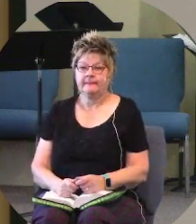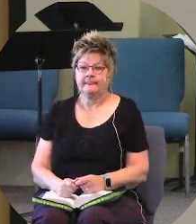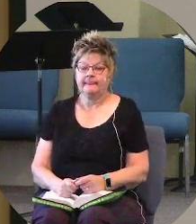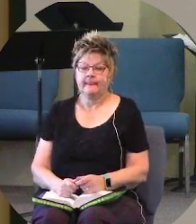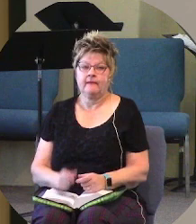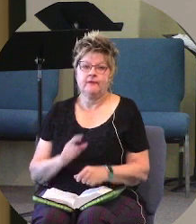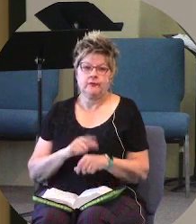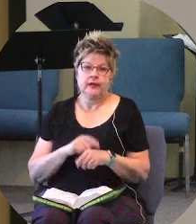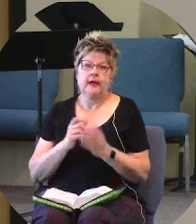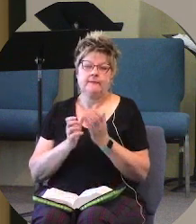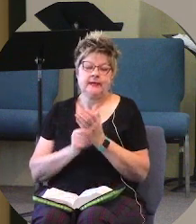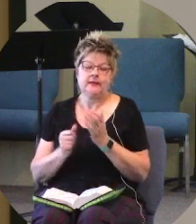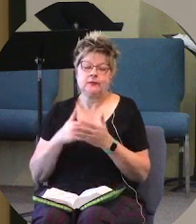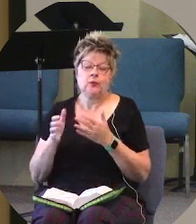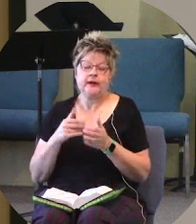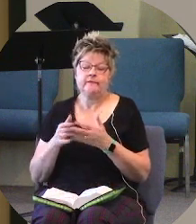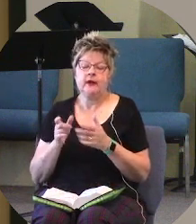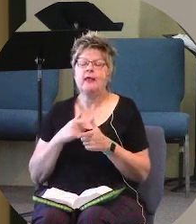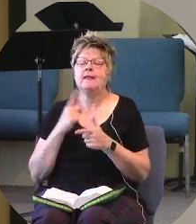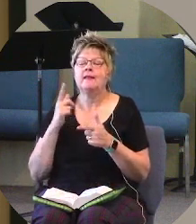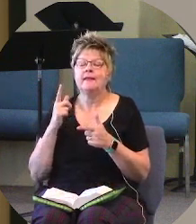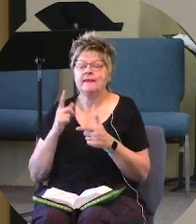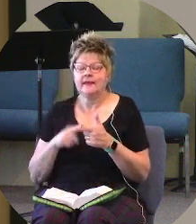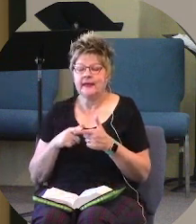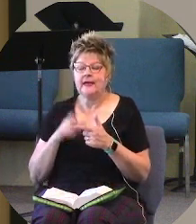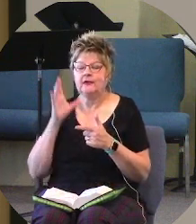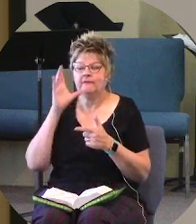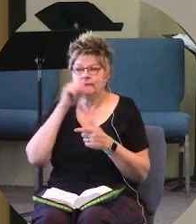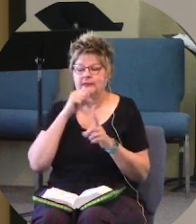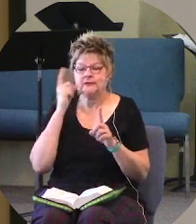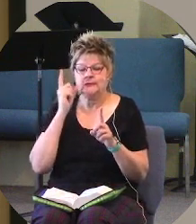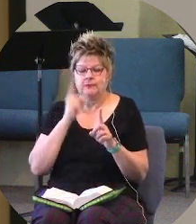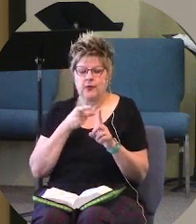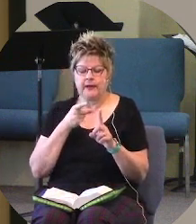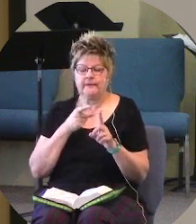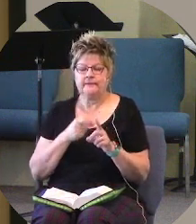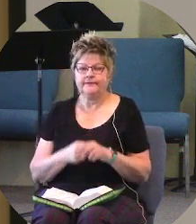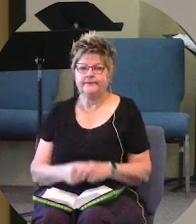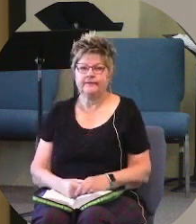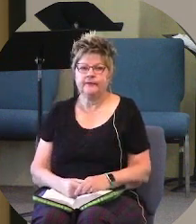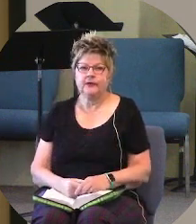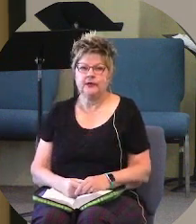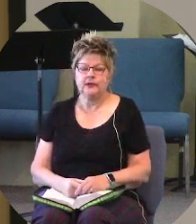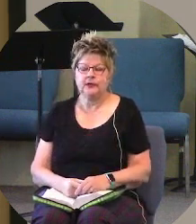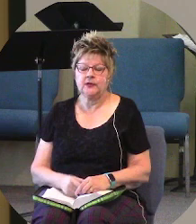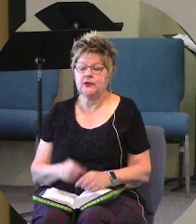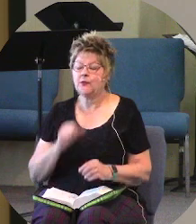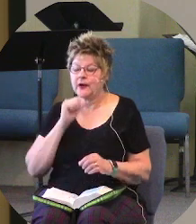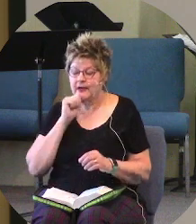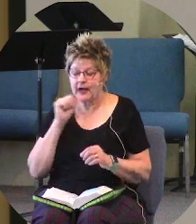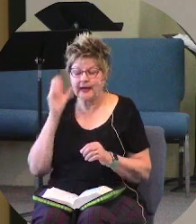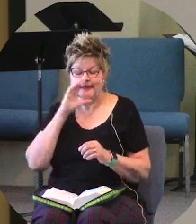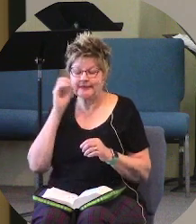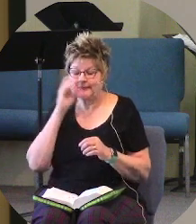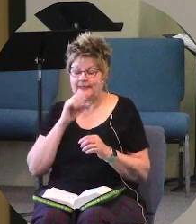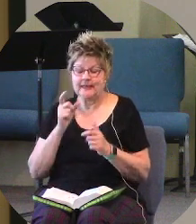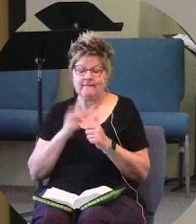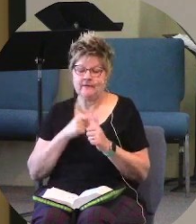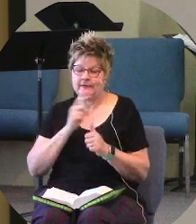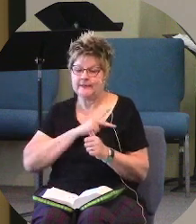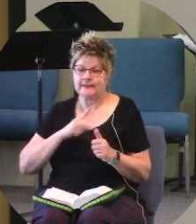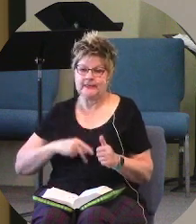of your time, talents, or whatever, then you've missed the boat. No, you are no longer seeking first the kingdom of